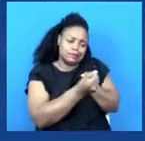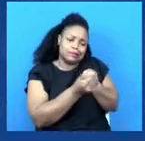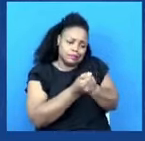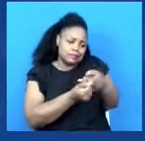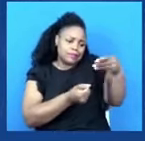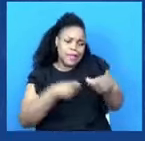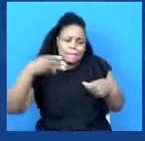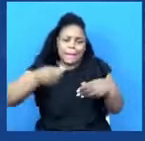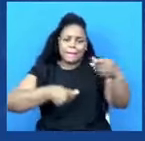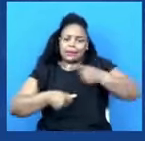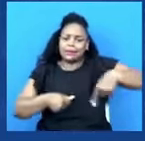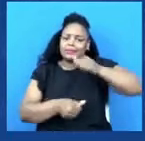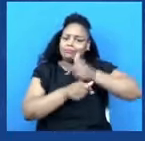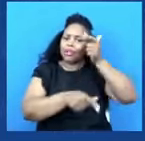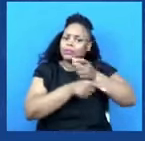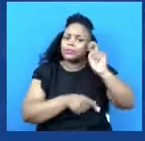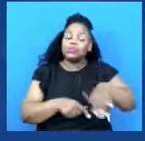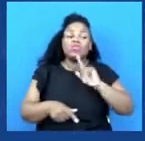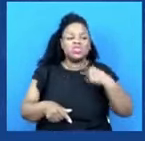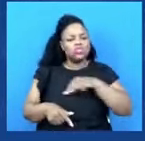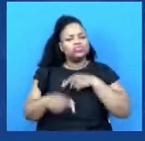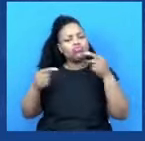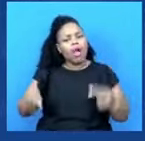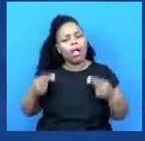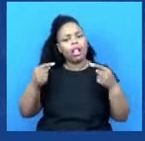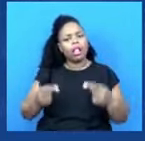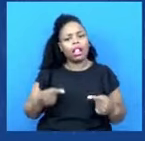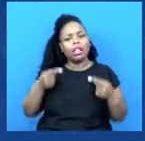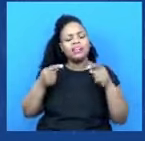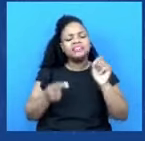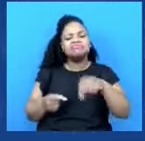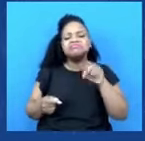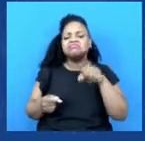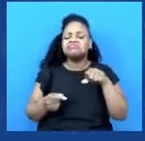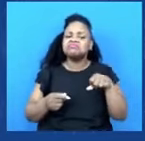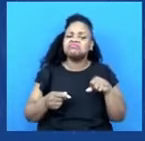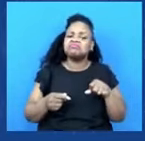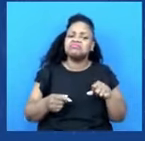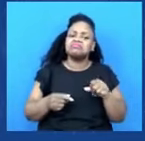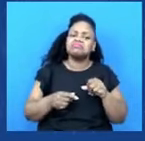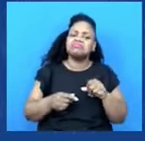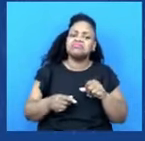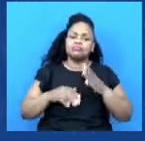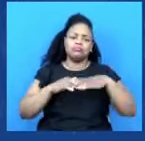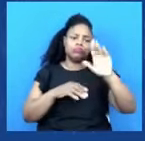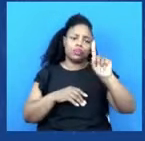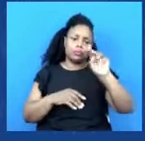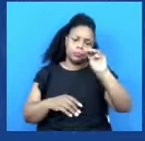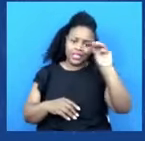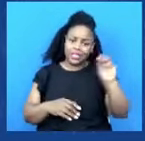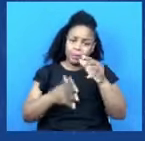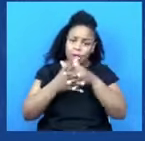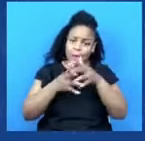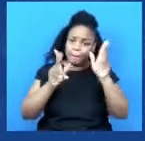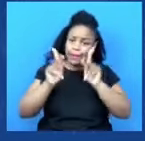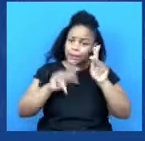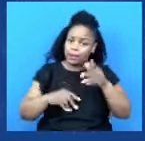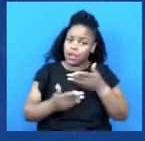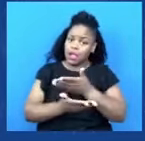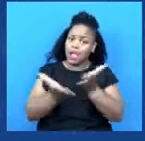You know, for more than 1 million Americans living with multiple sclerosis, one common drug for that disease